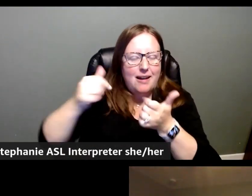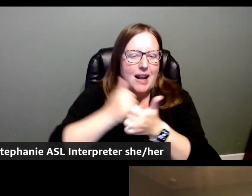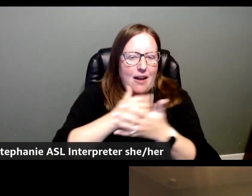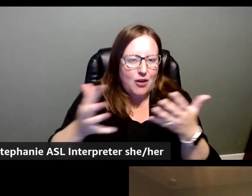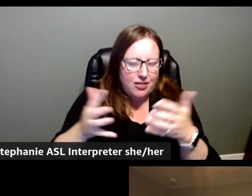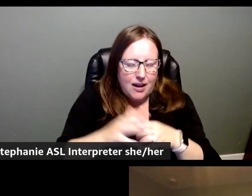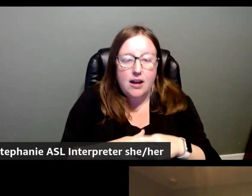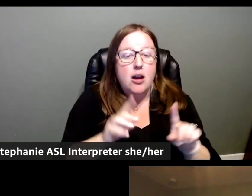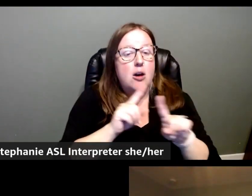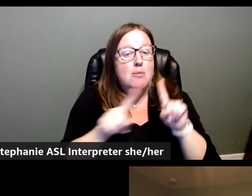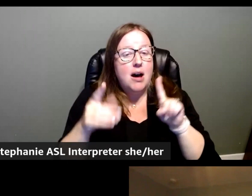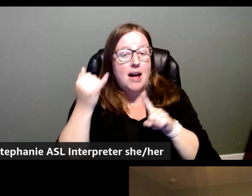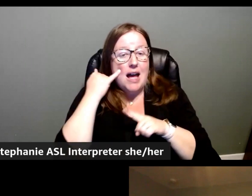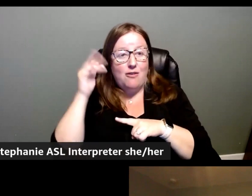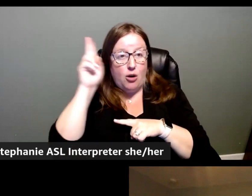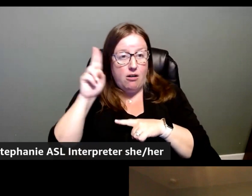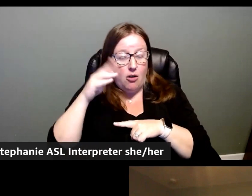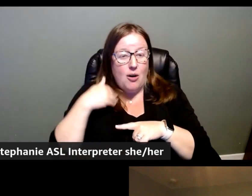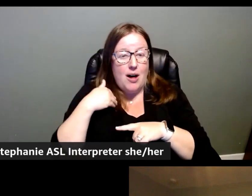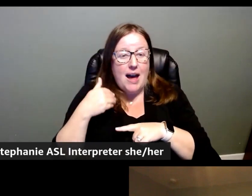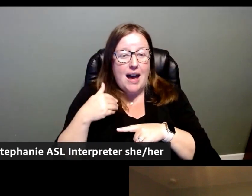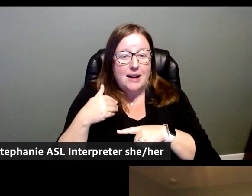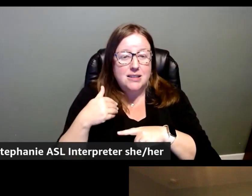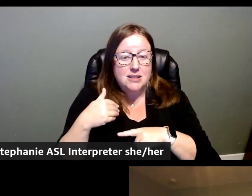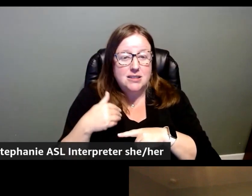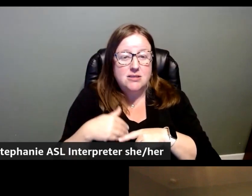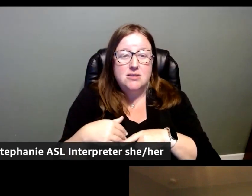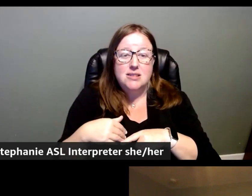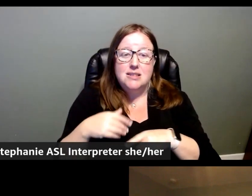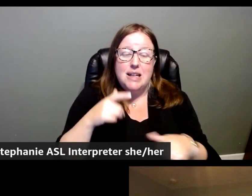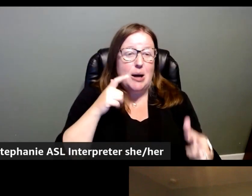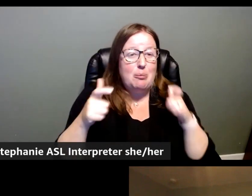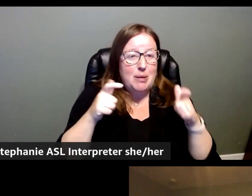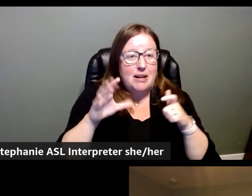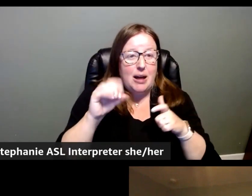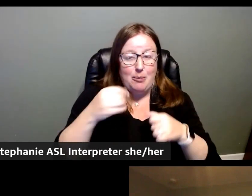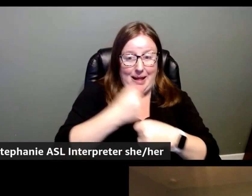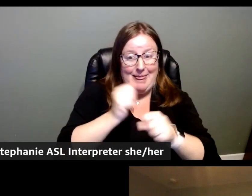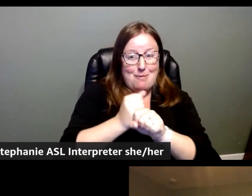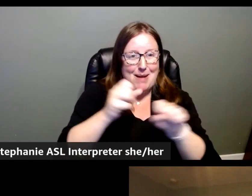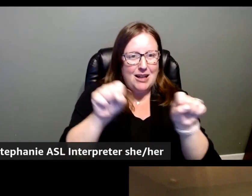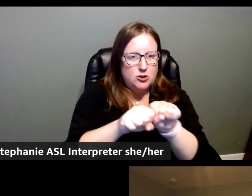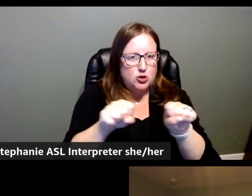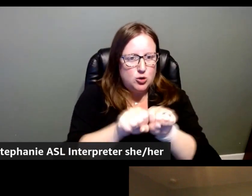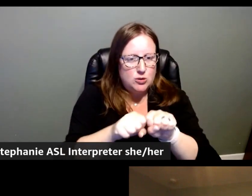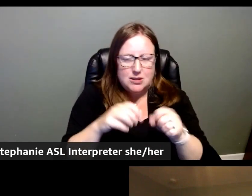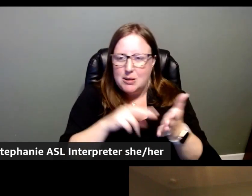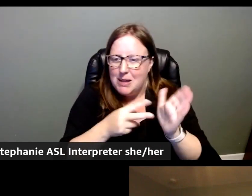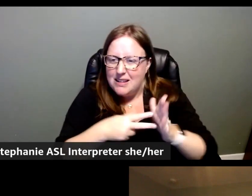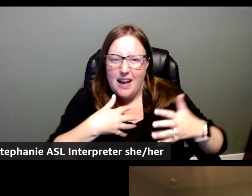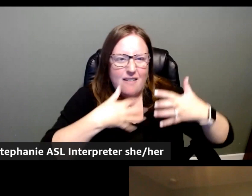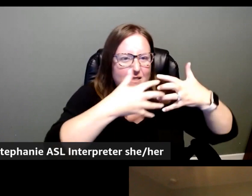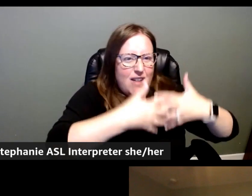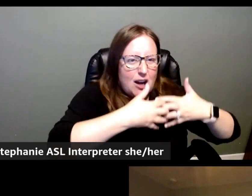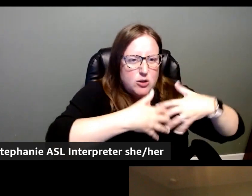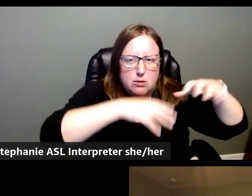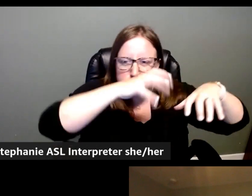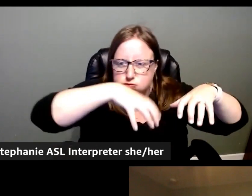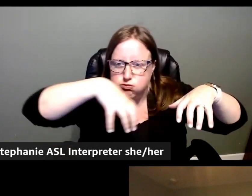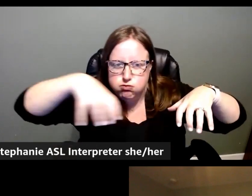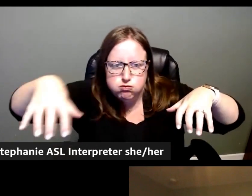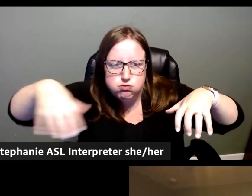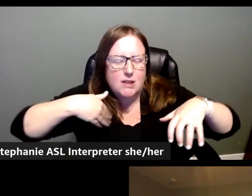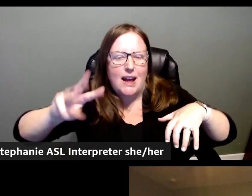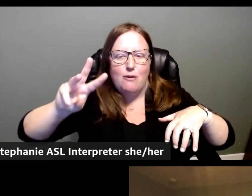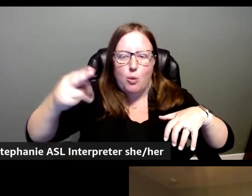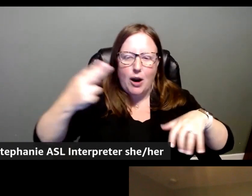like that. But what if your uncle has a shoe company that makes shoes? So they've got factories, they've got warehouses full of